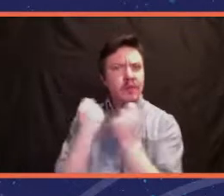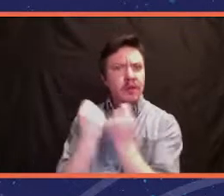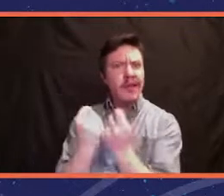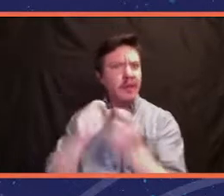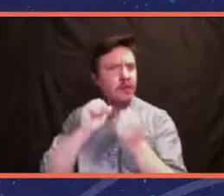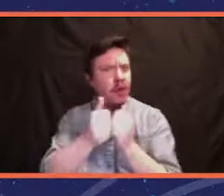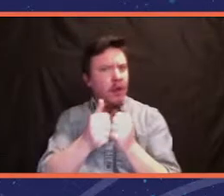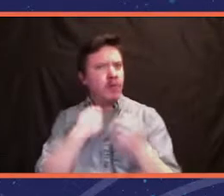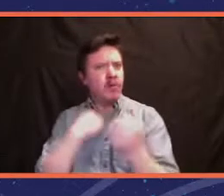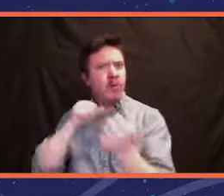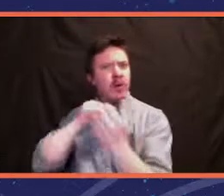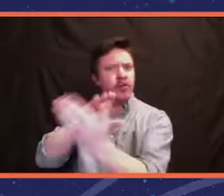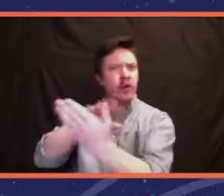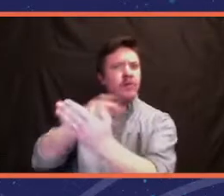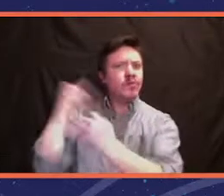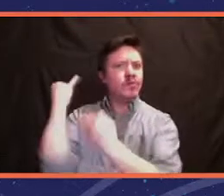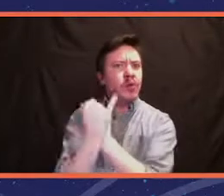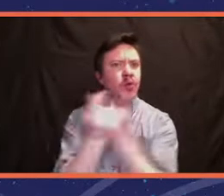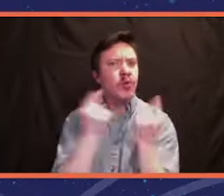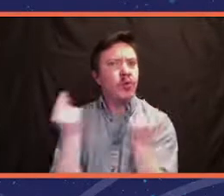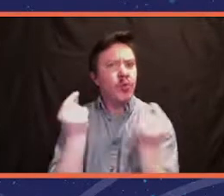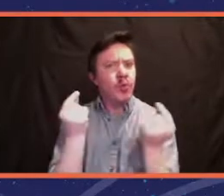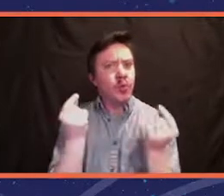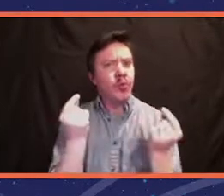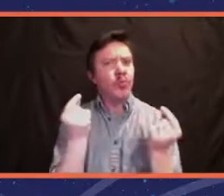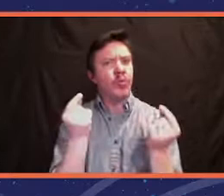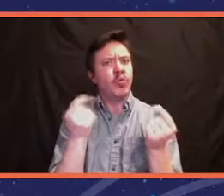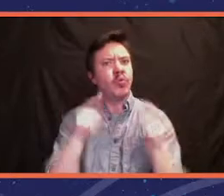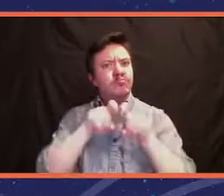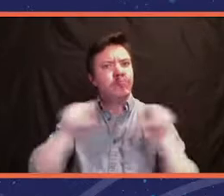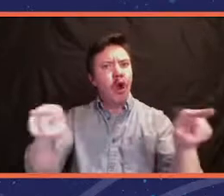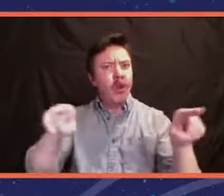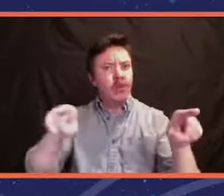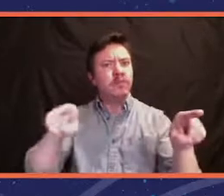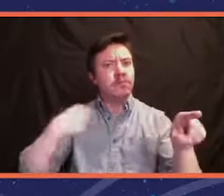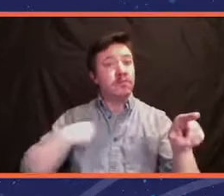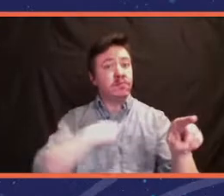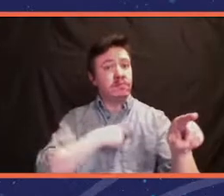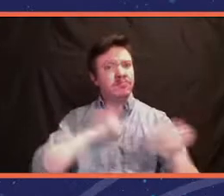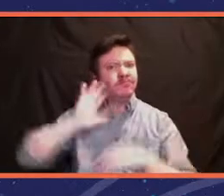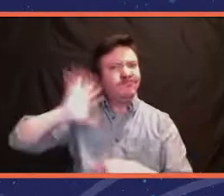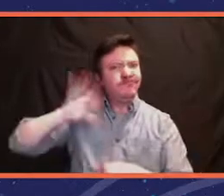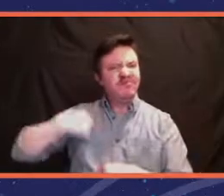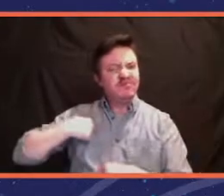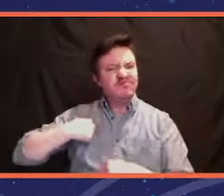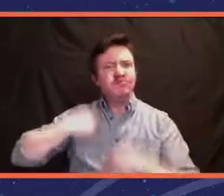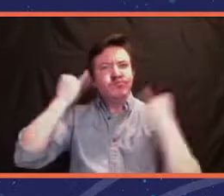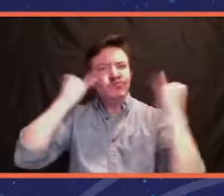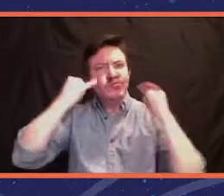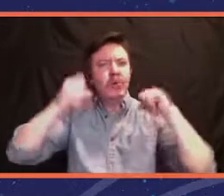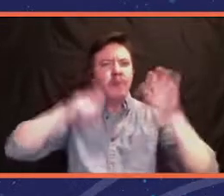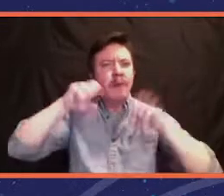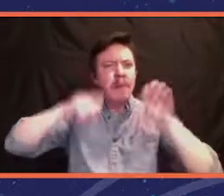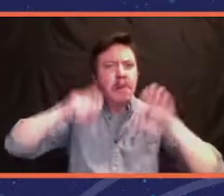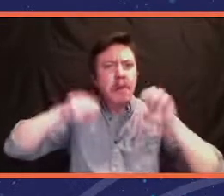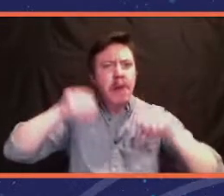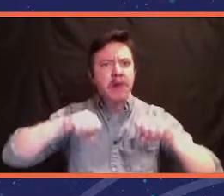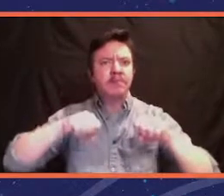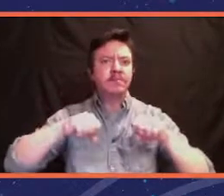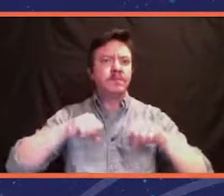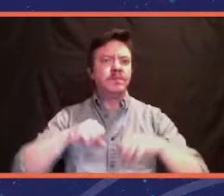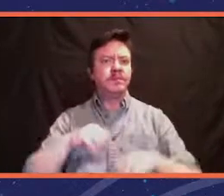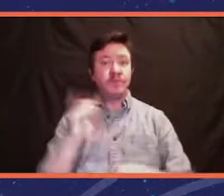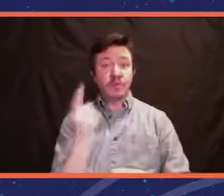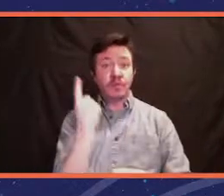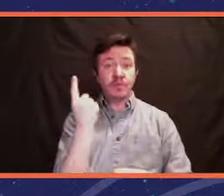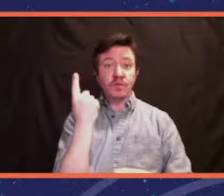what project do we want to launch at this time. So we started brainstorming ideas. And one of the things that